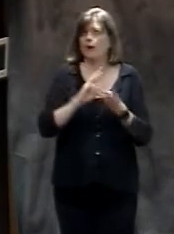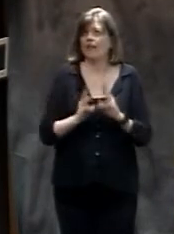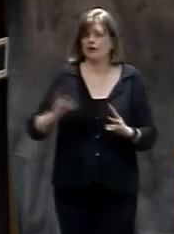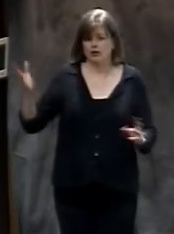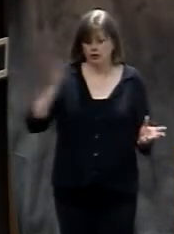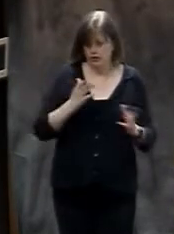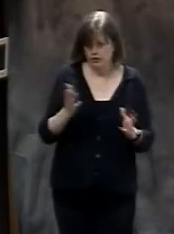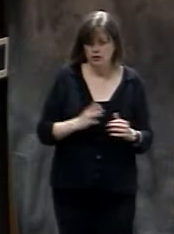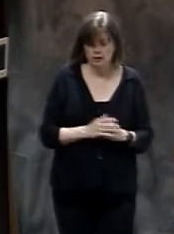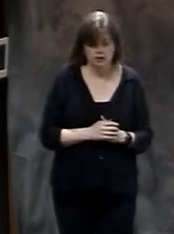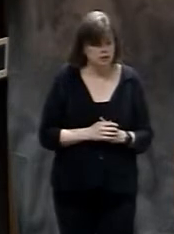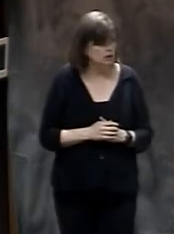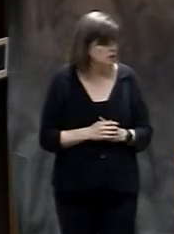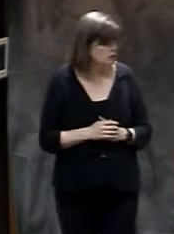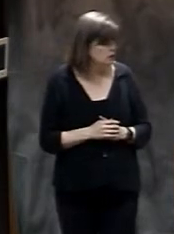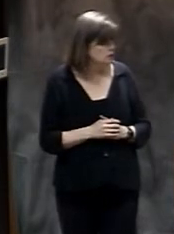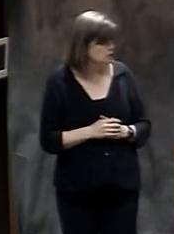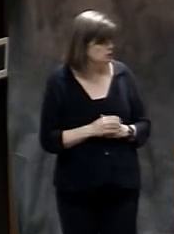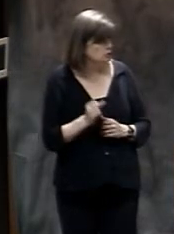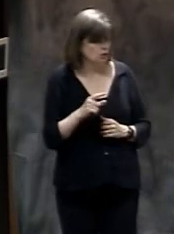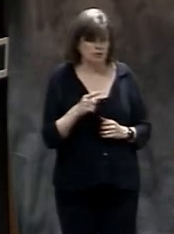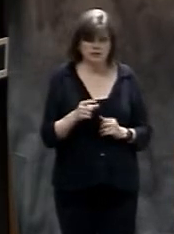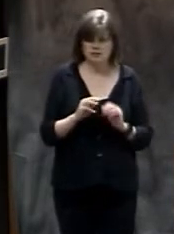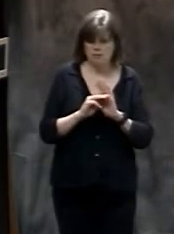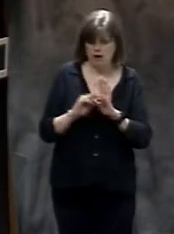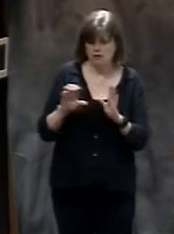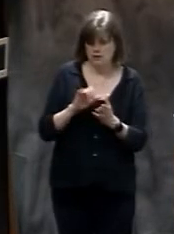that's what this model does. So what it does, it's called an